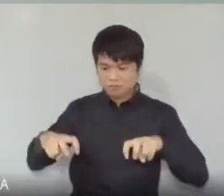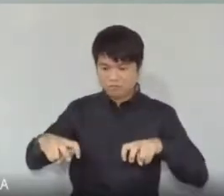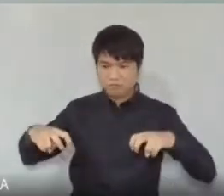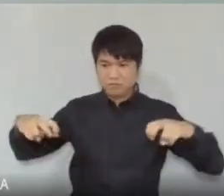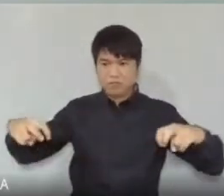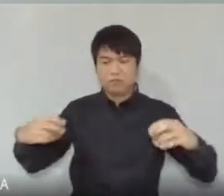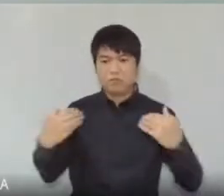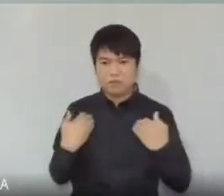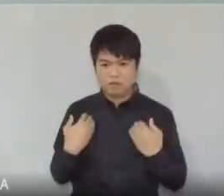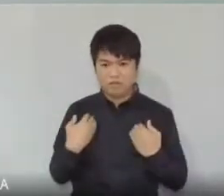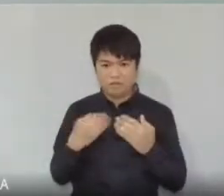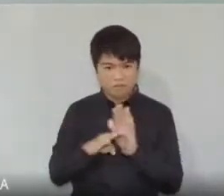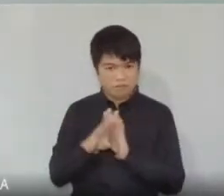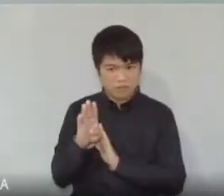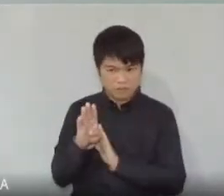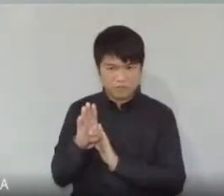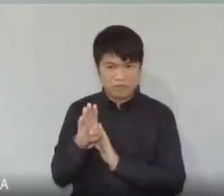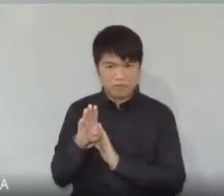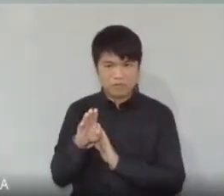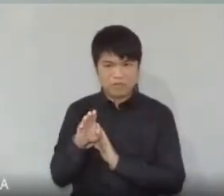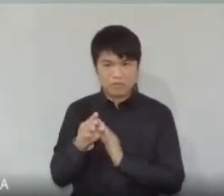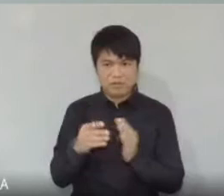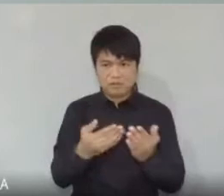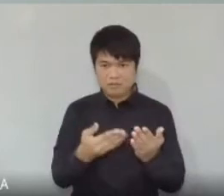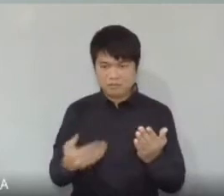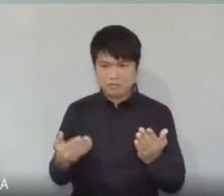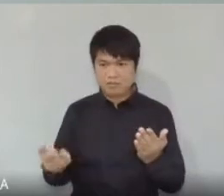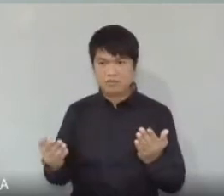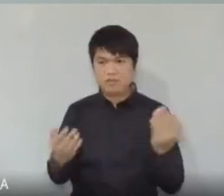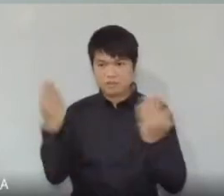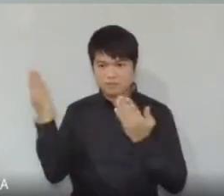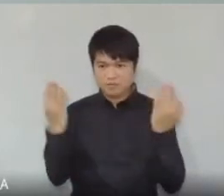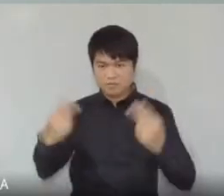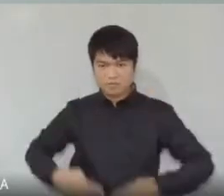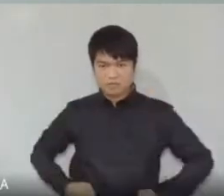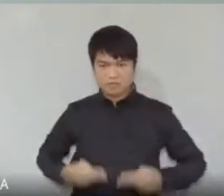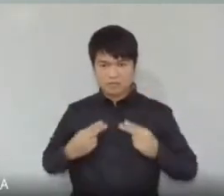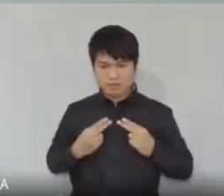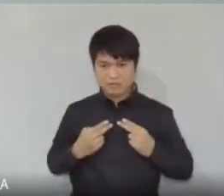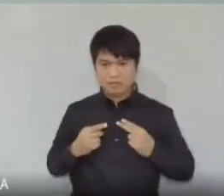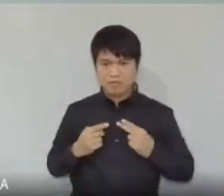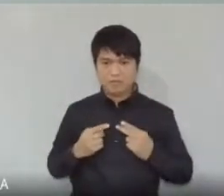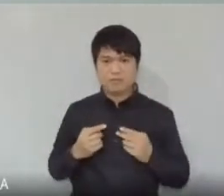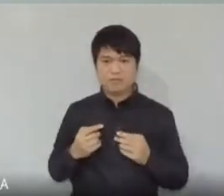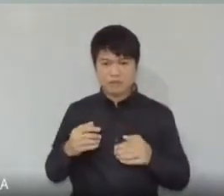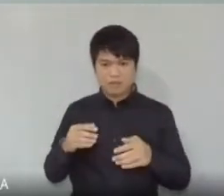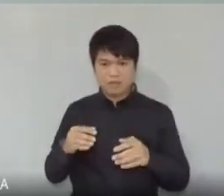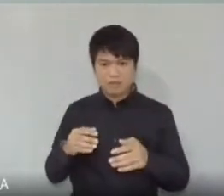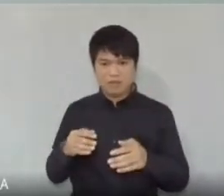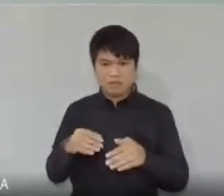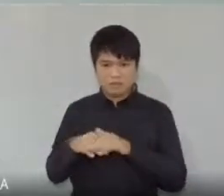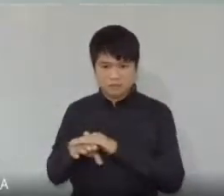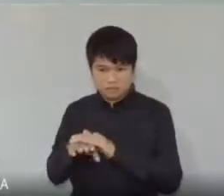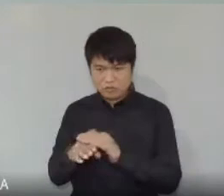the cost of such package, no, so that this will change the behavior of most of